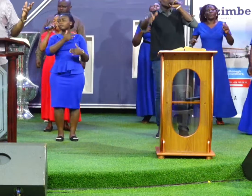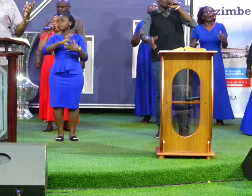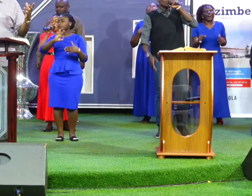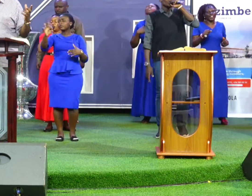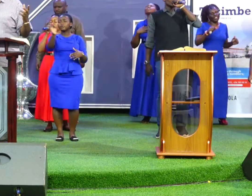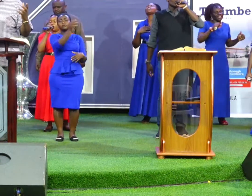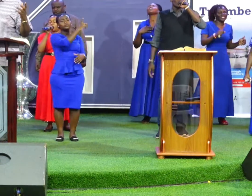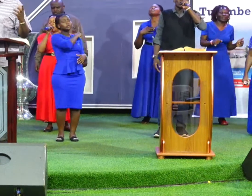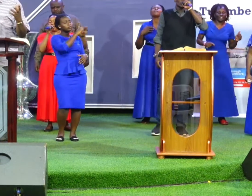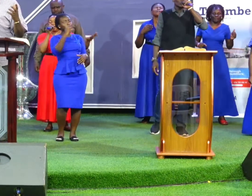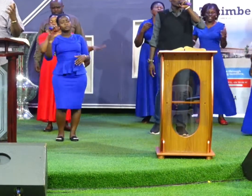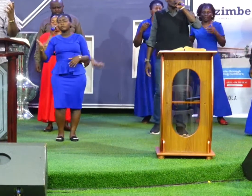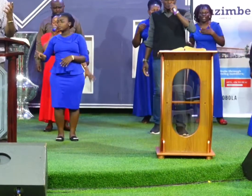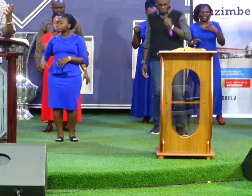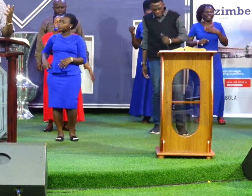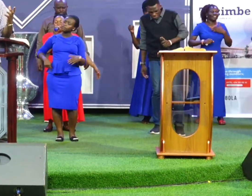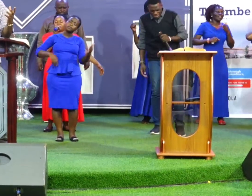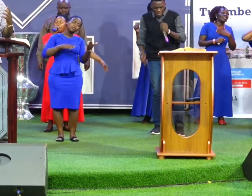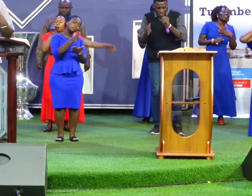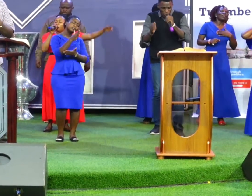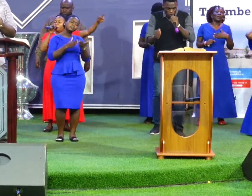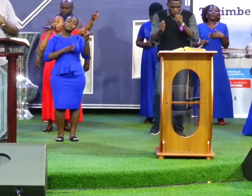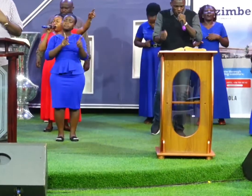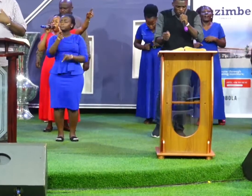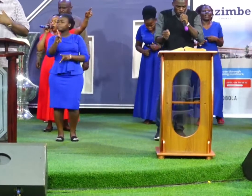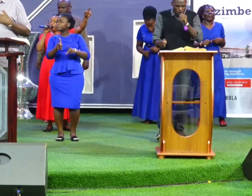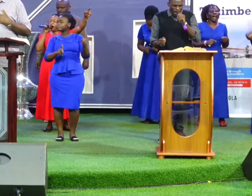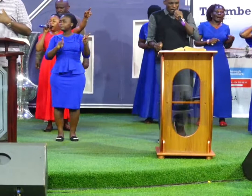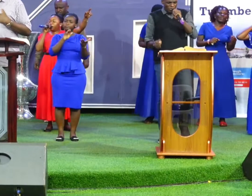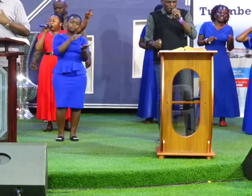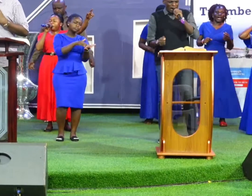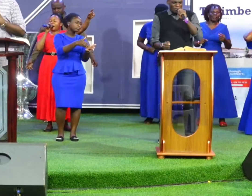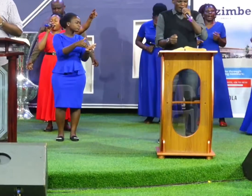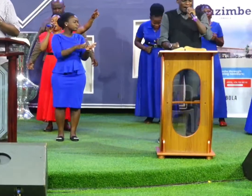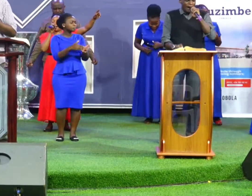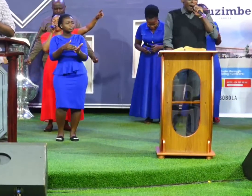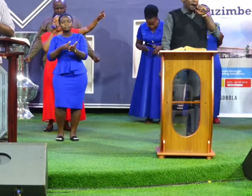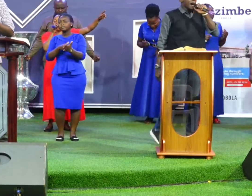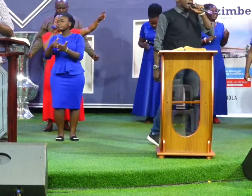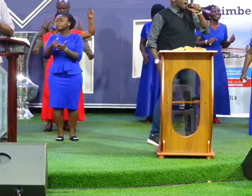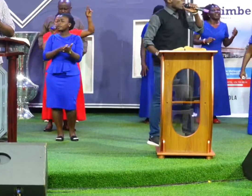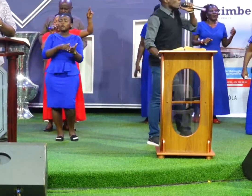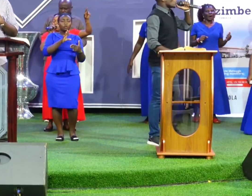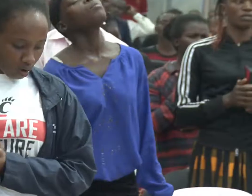Lubwama Vale wala koye sebo Moyo wa mukama